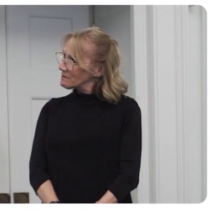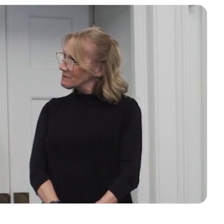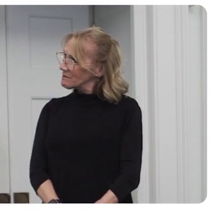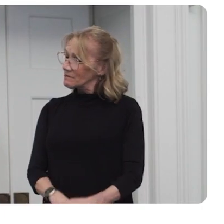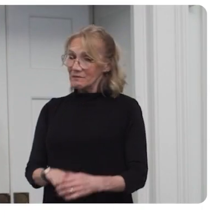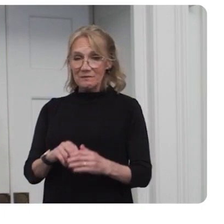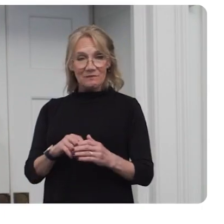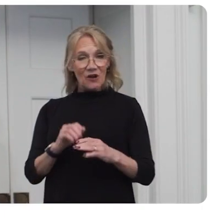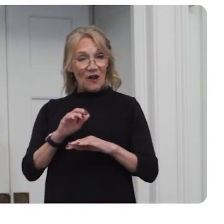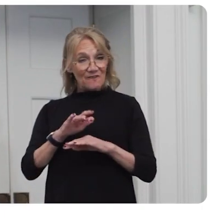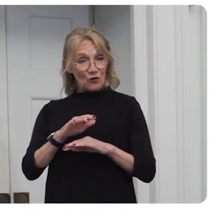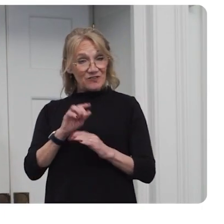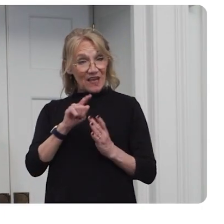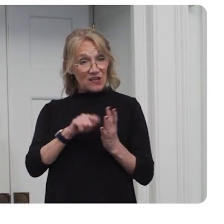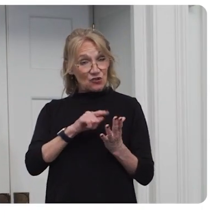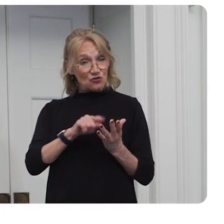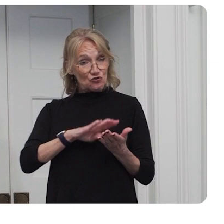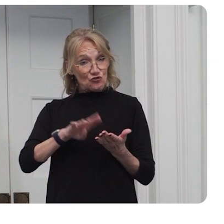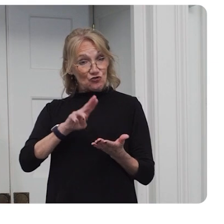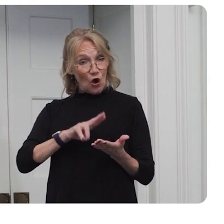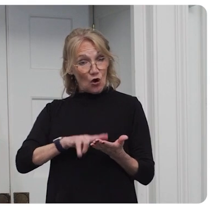Grace? So does John